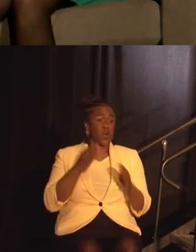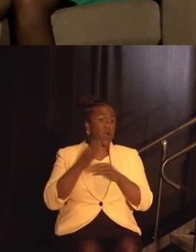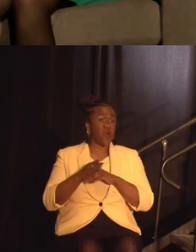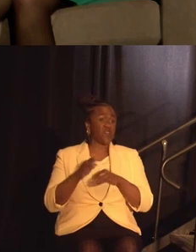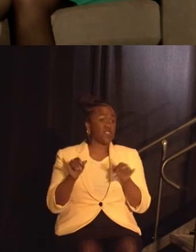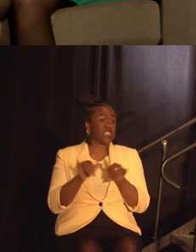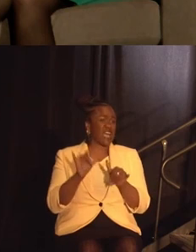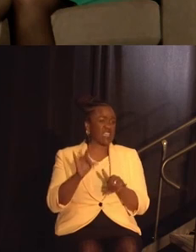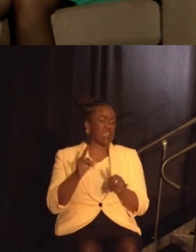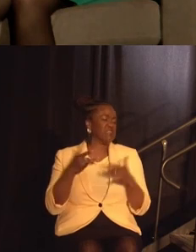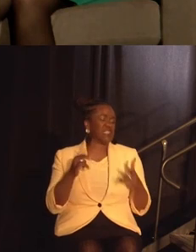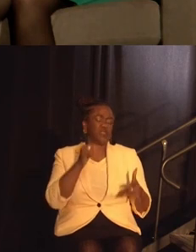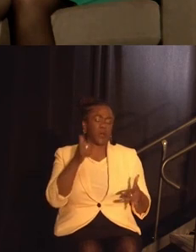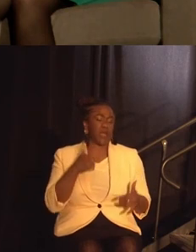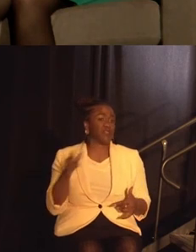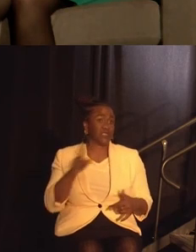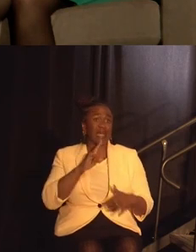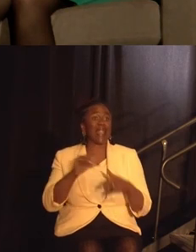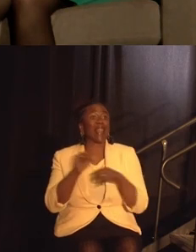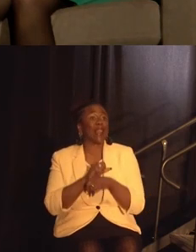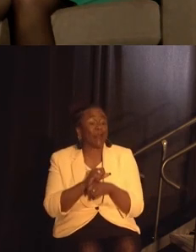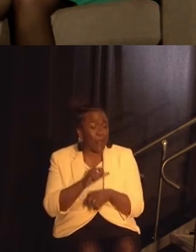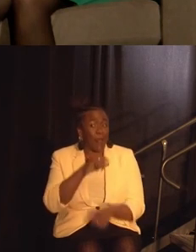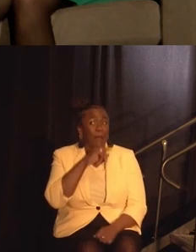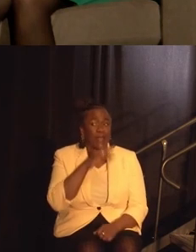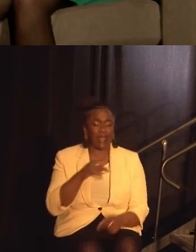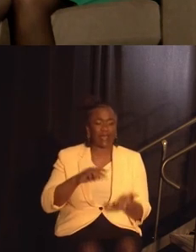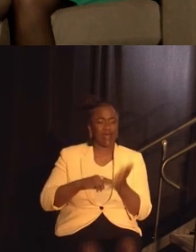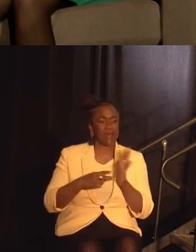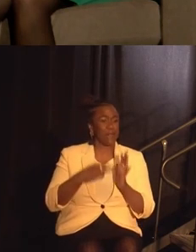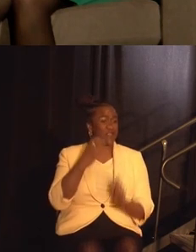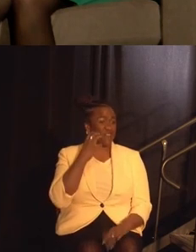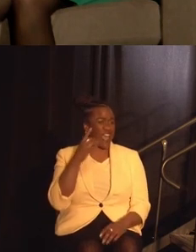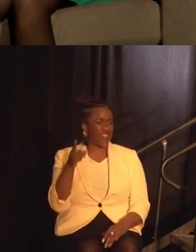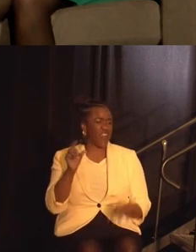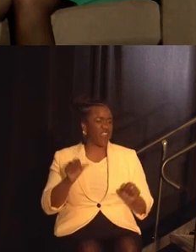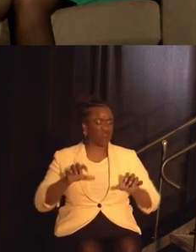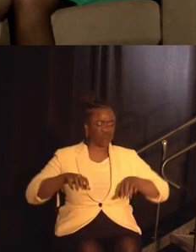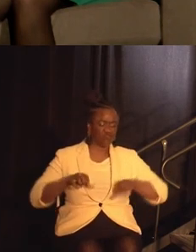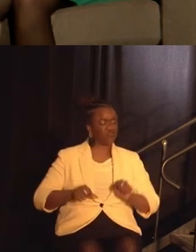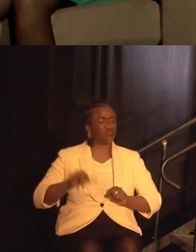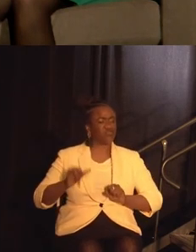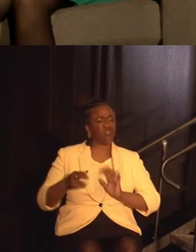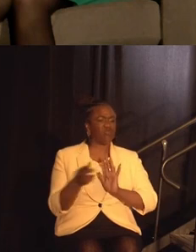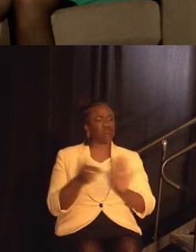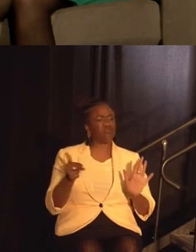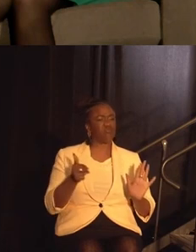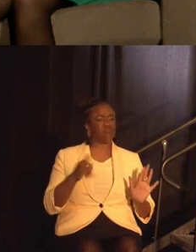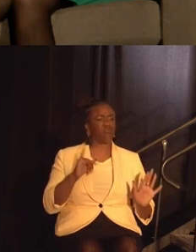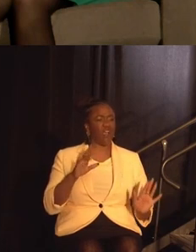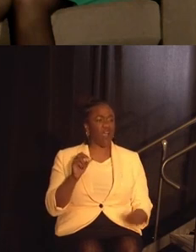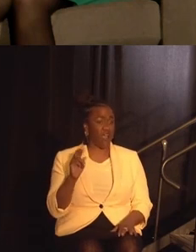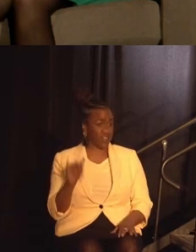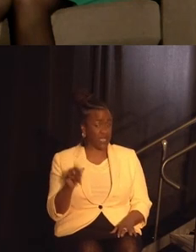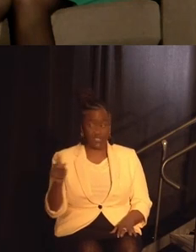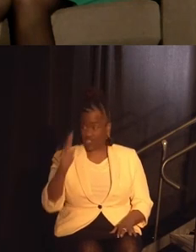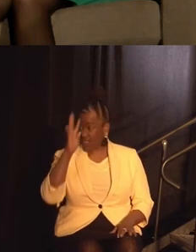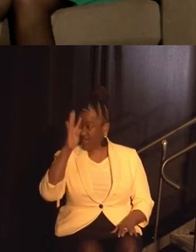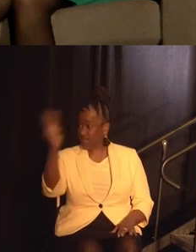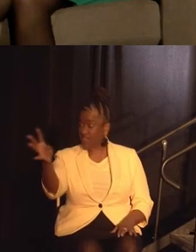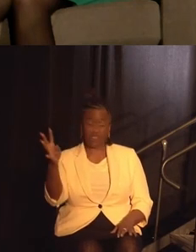Her being a literal pig affords fat fans the opportunity to reclaim that barb with defiant irony. She